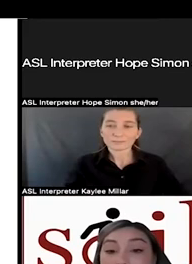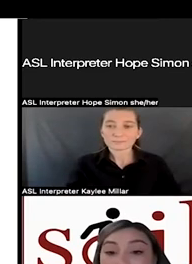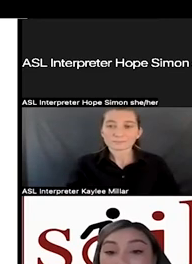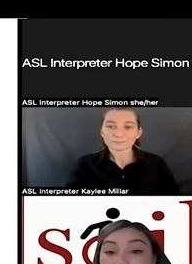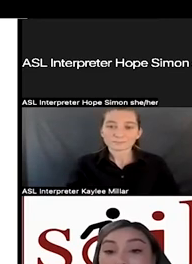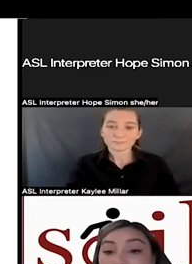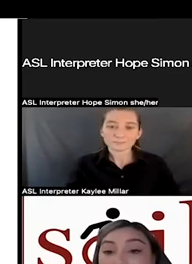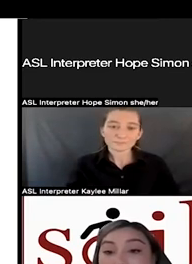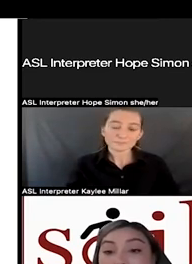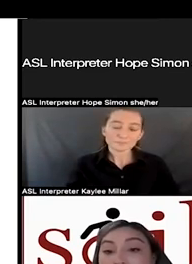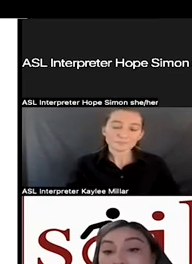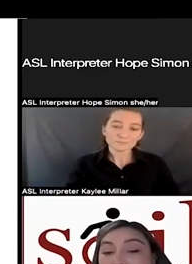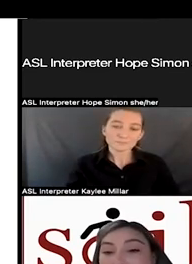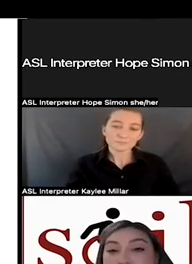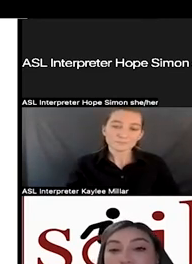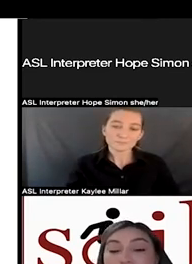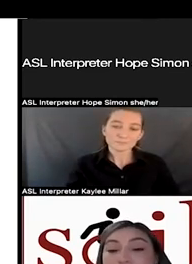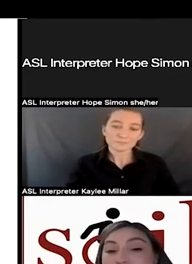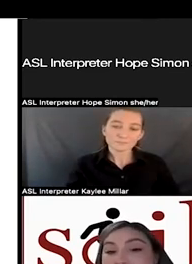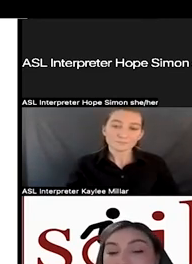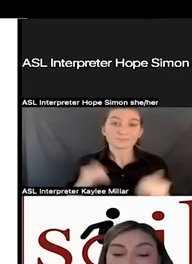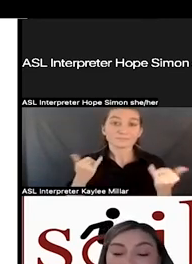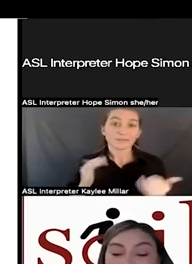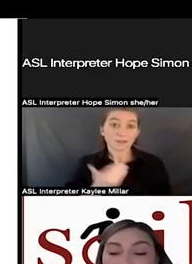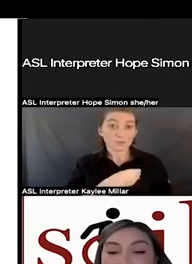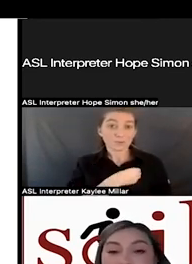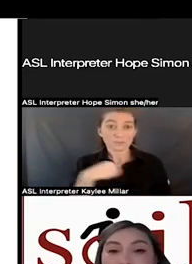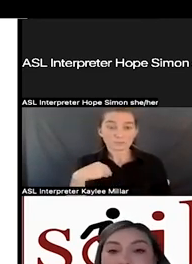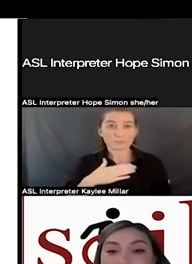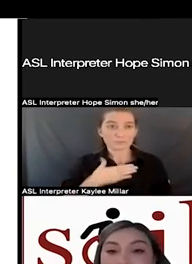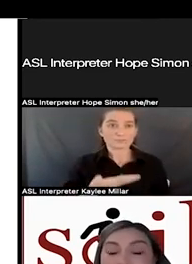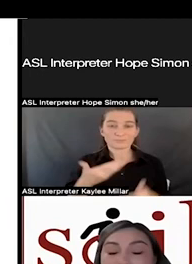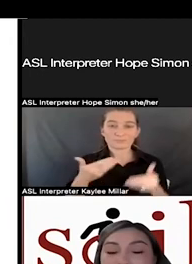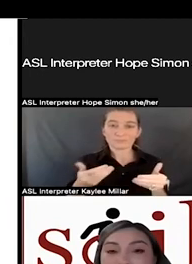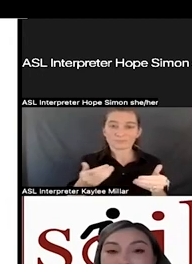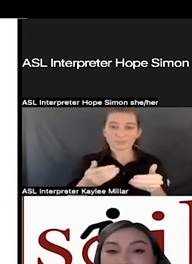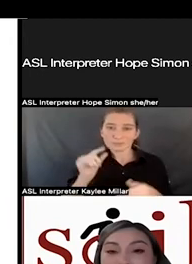and how our members are making small changes to stay safe in their home.